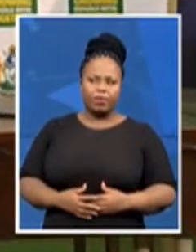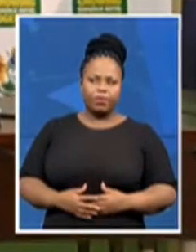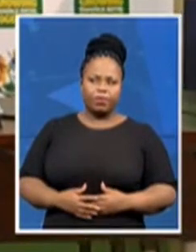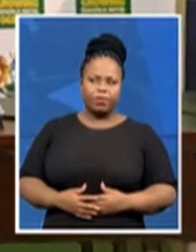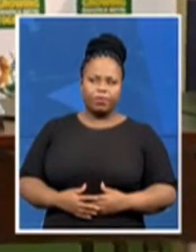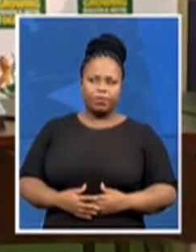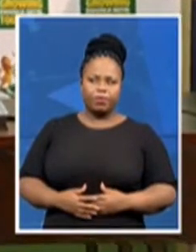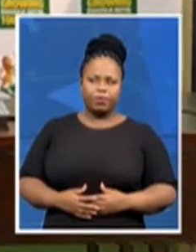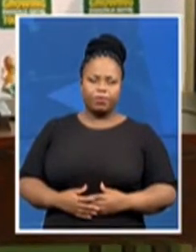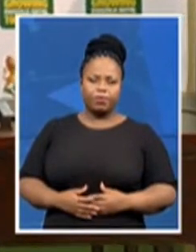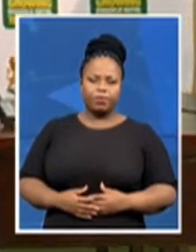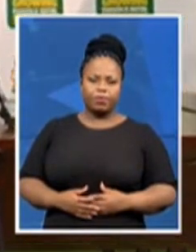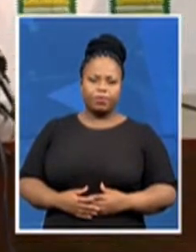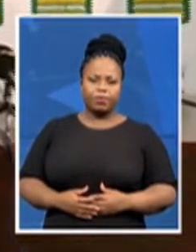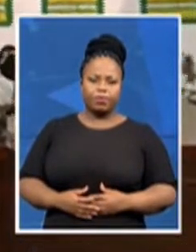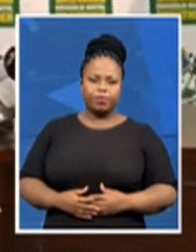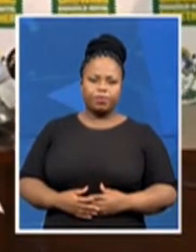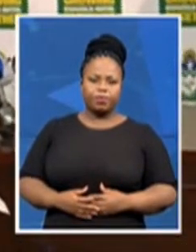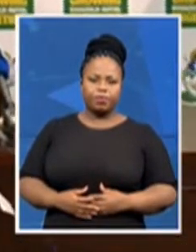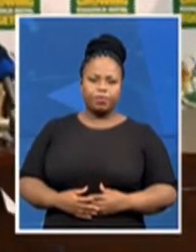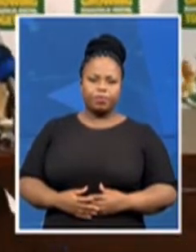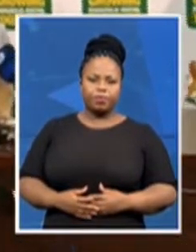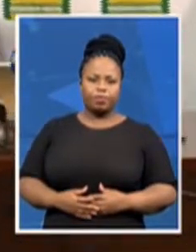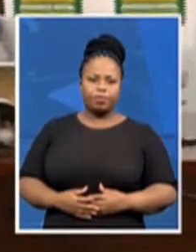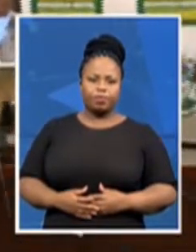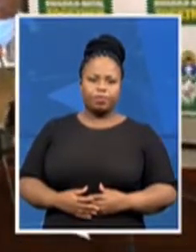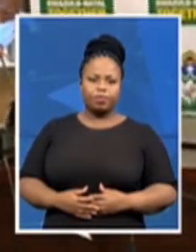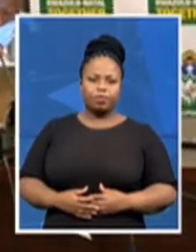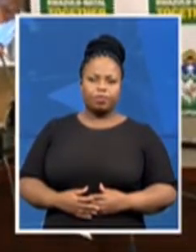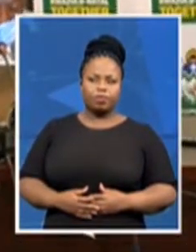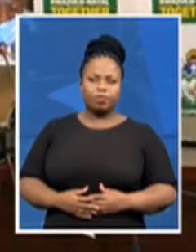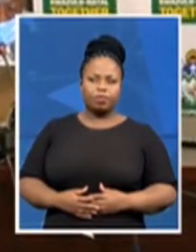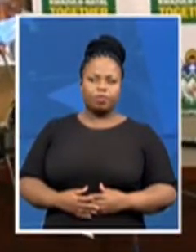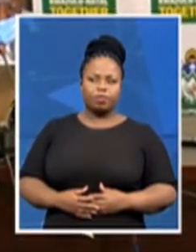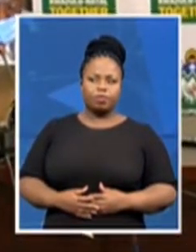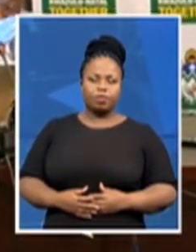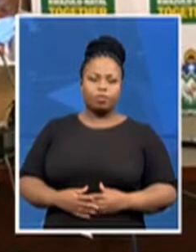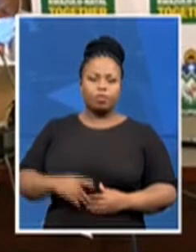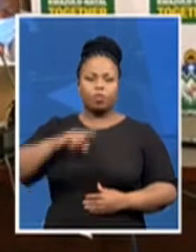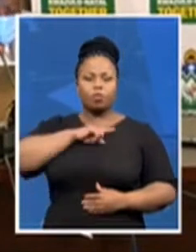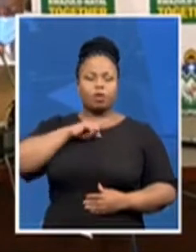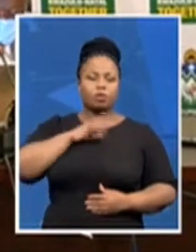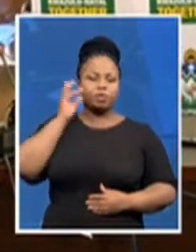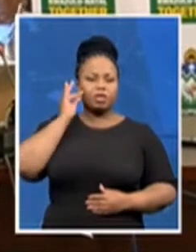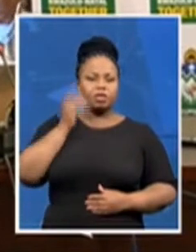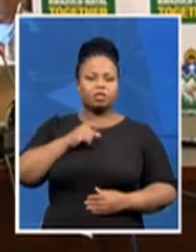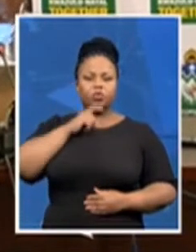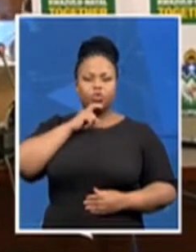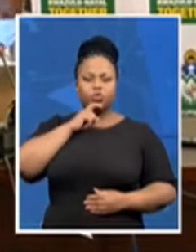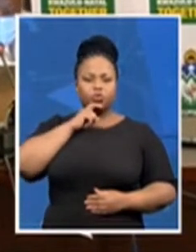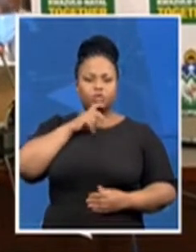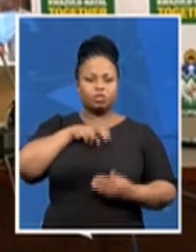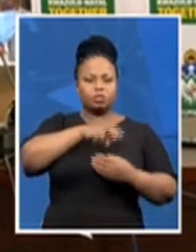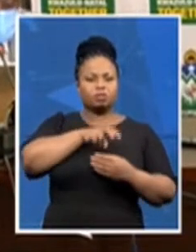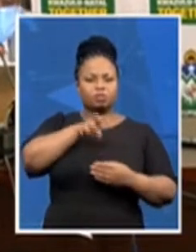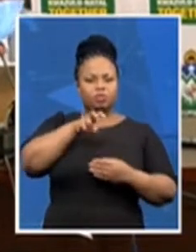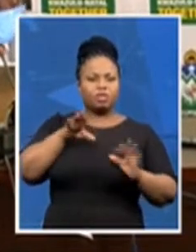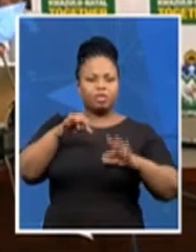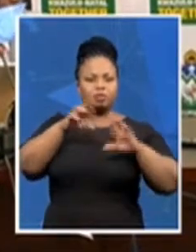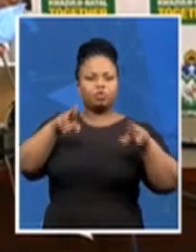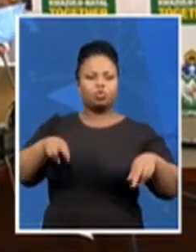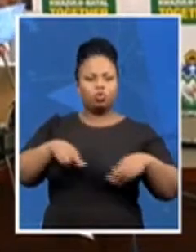utilizing mobile classrooms to assist those schools that were completely vandalized and those where the classrooms were